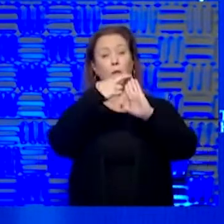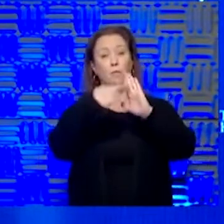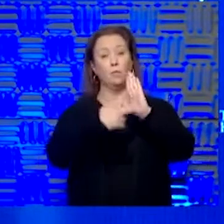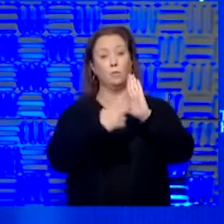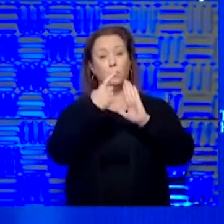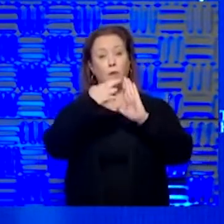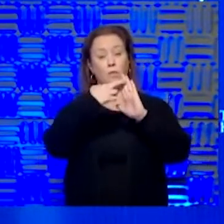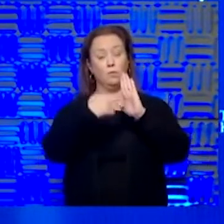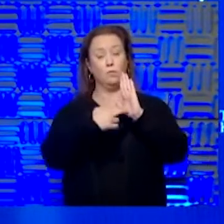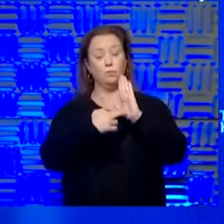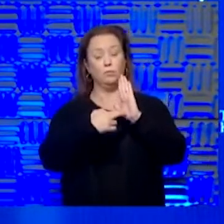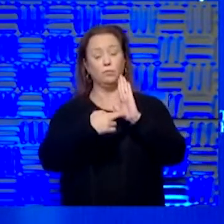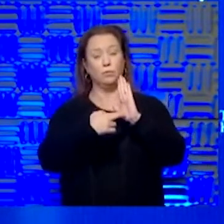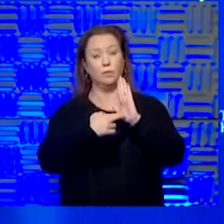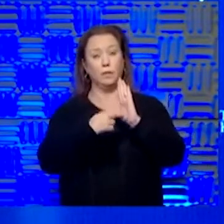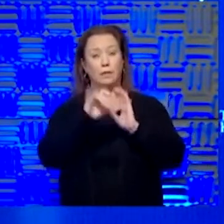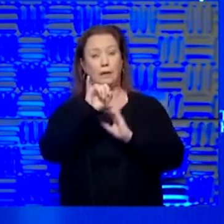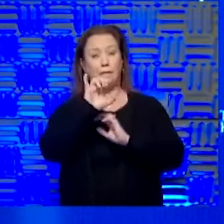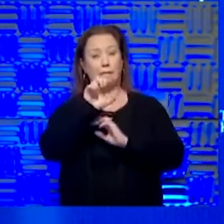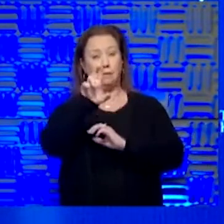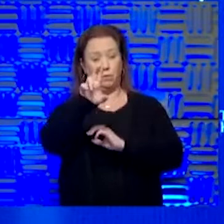was